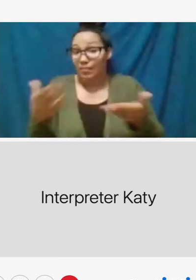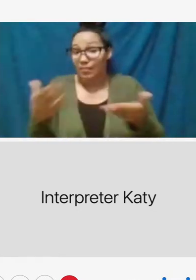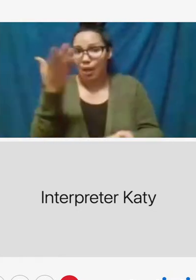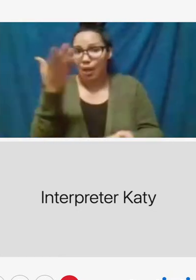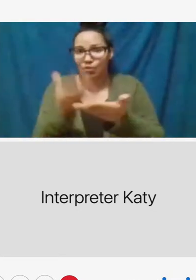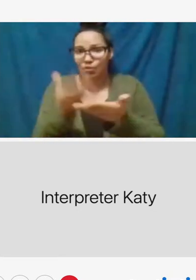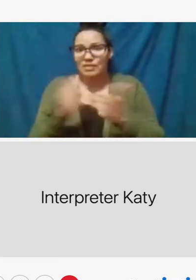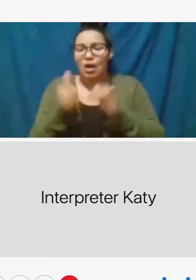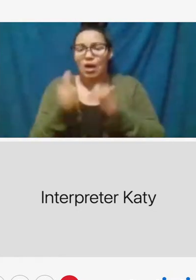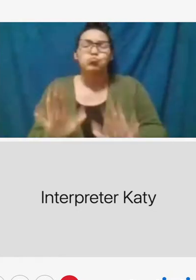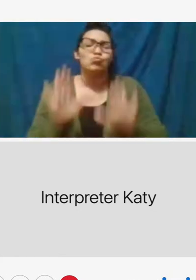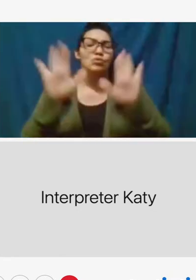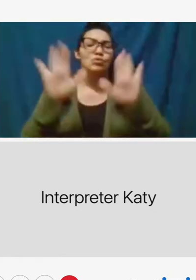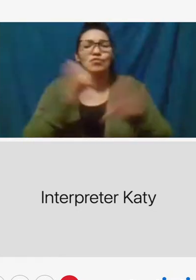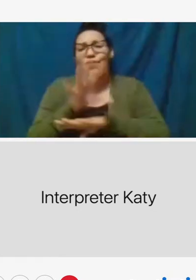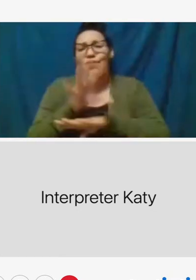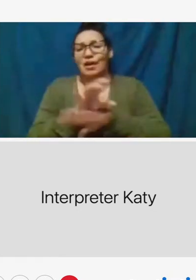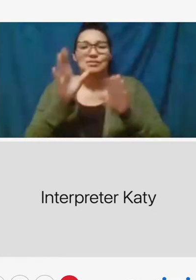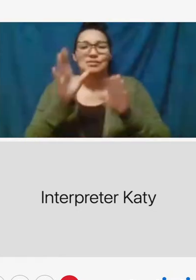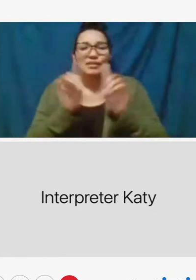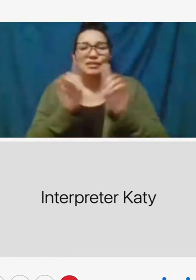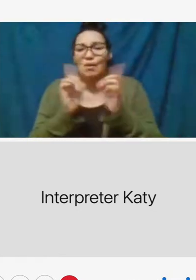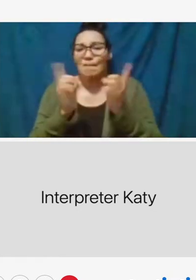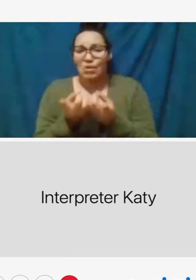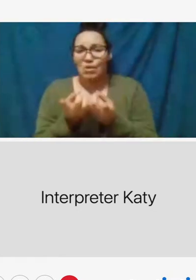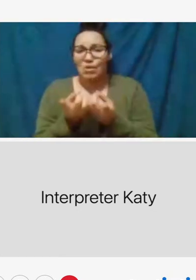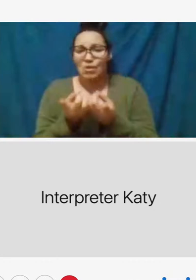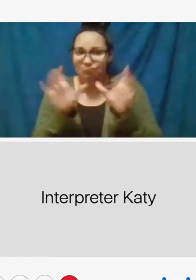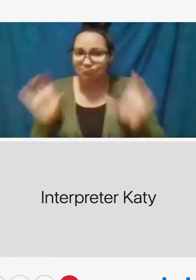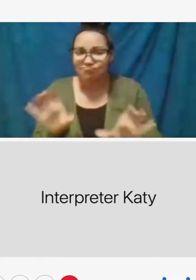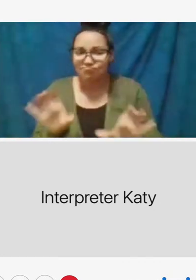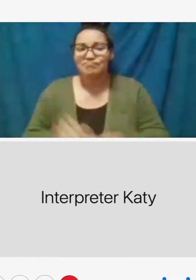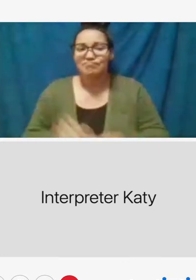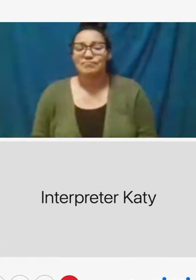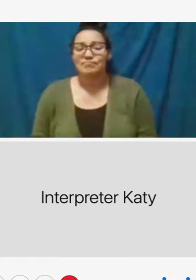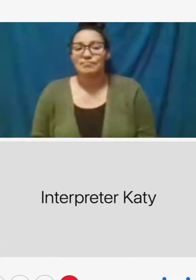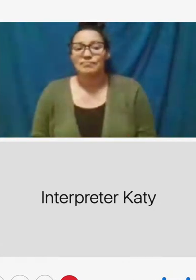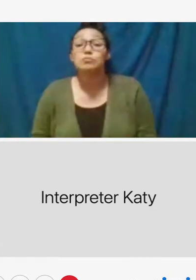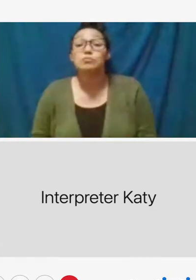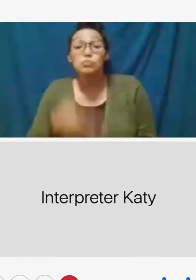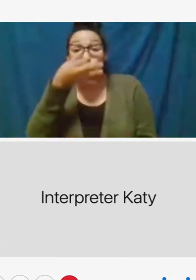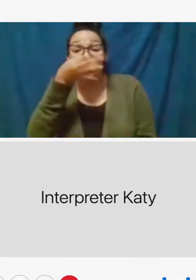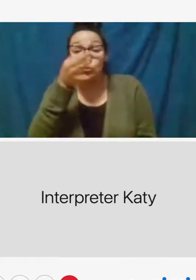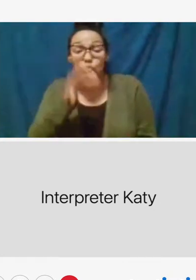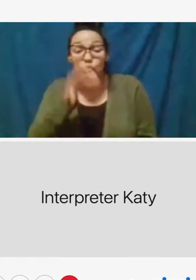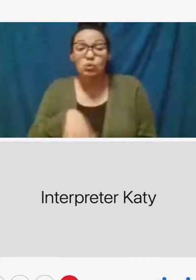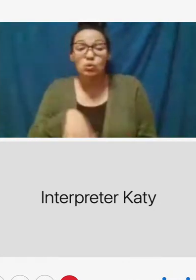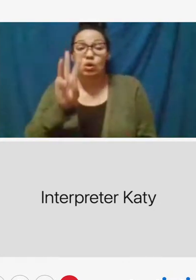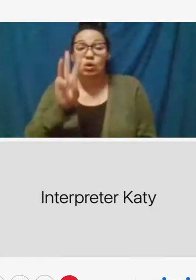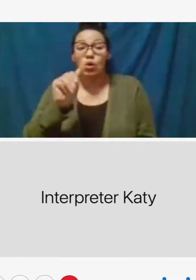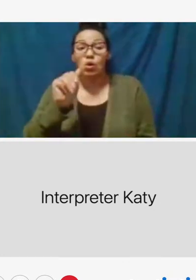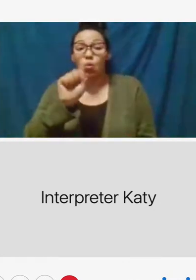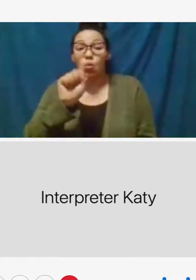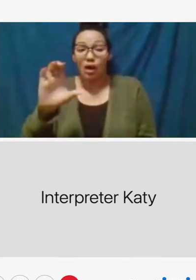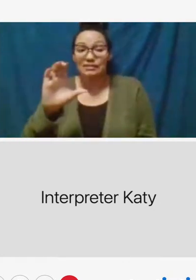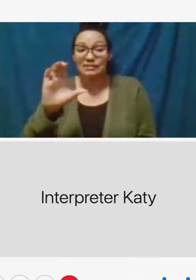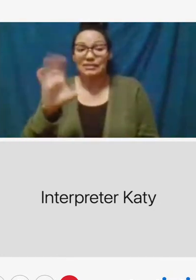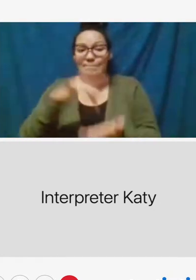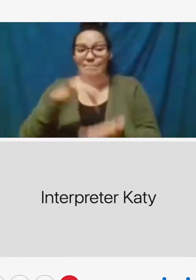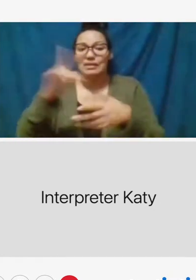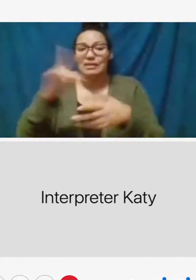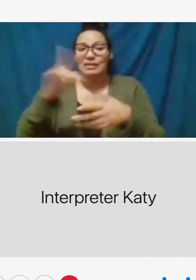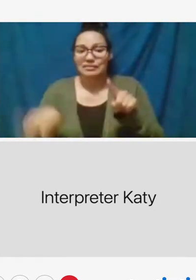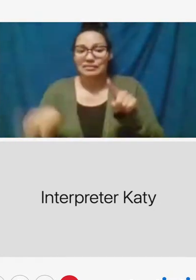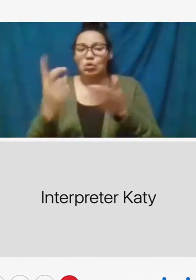our counseling department is very soon is our was midcycle review this is where the Western associate of